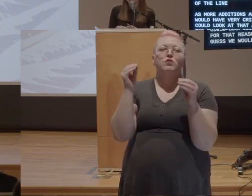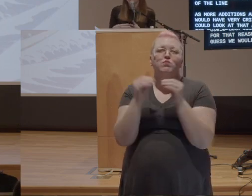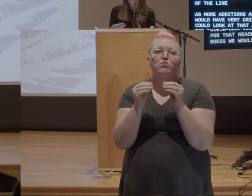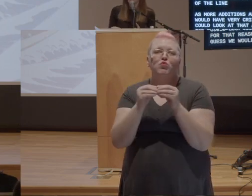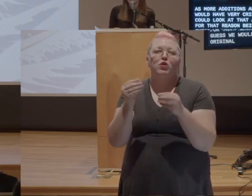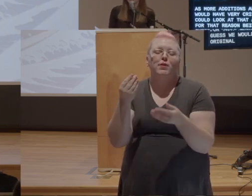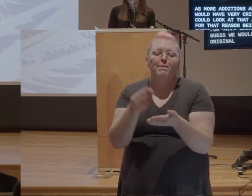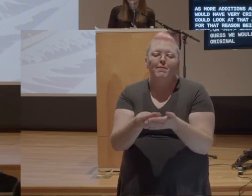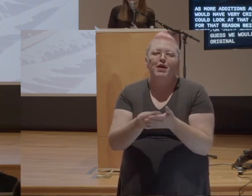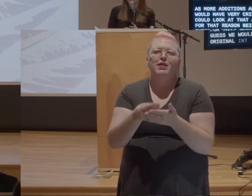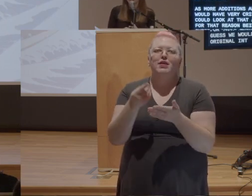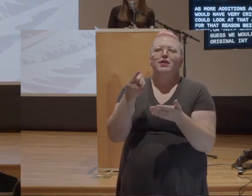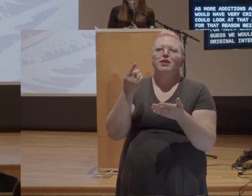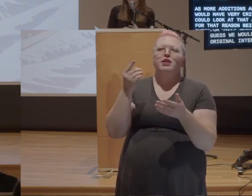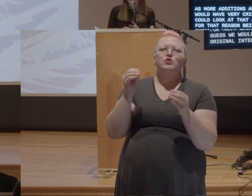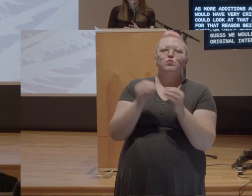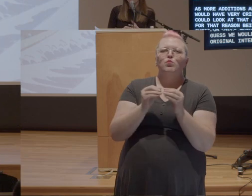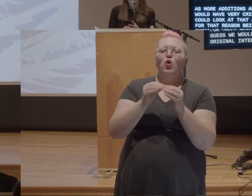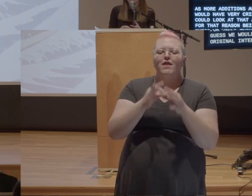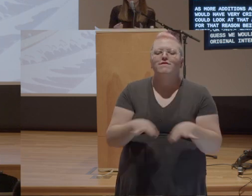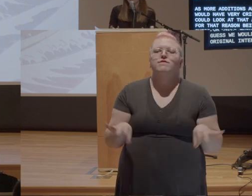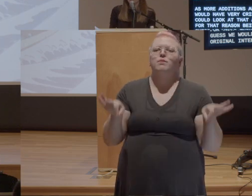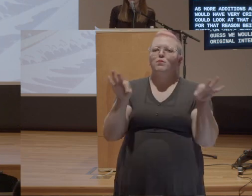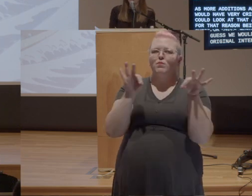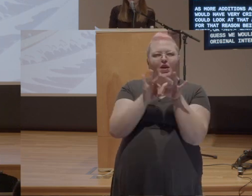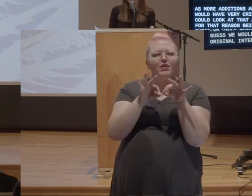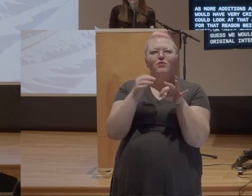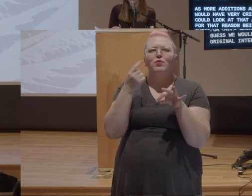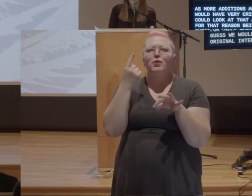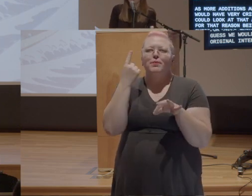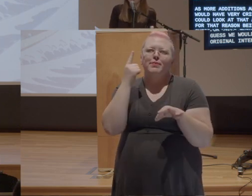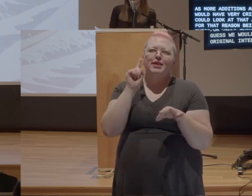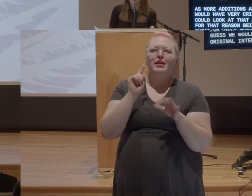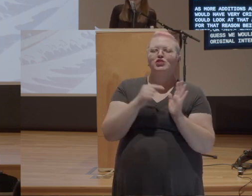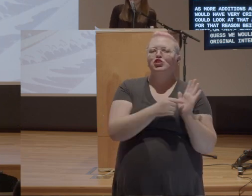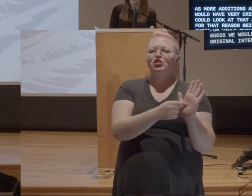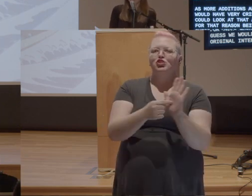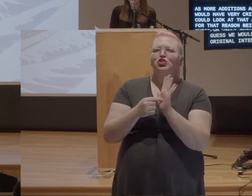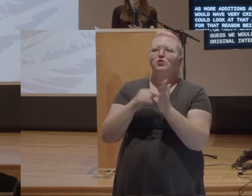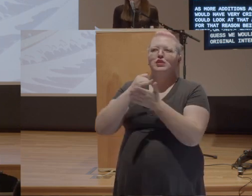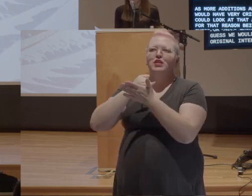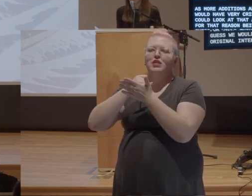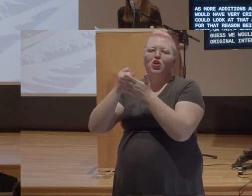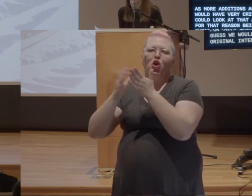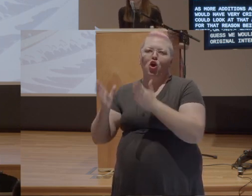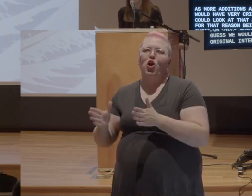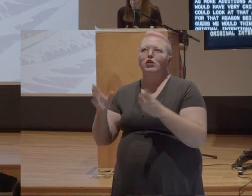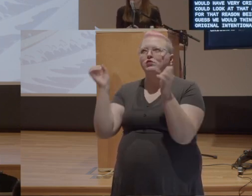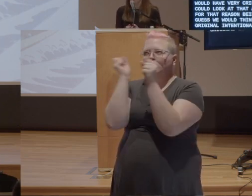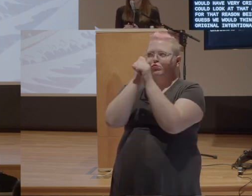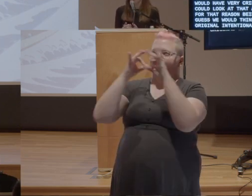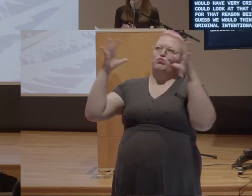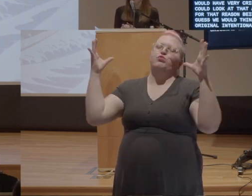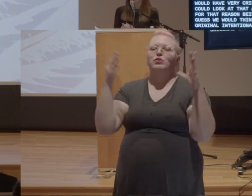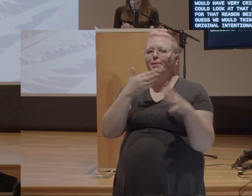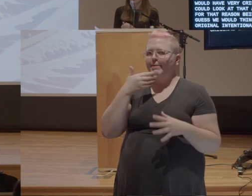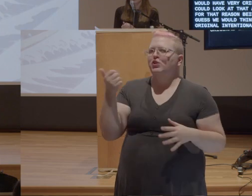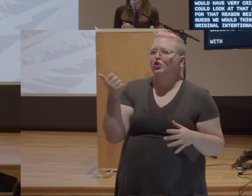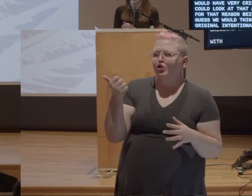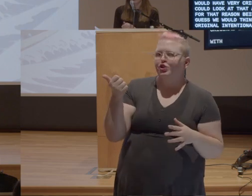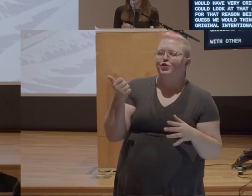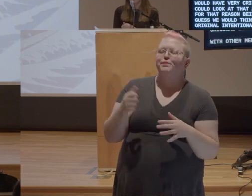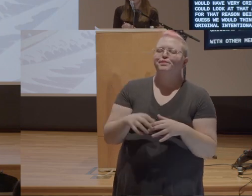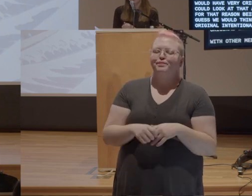original intention or design. But there's not really like a one original in the way that there is with other